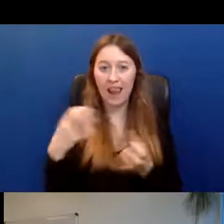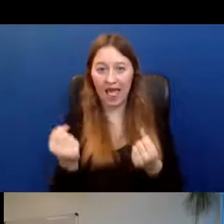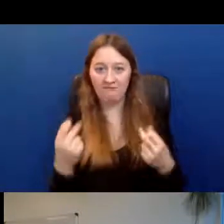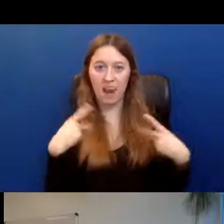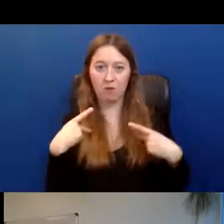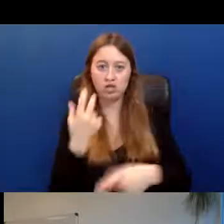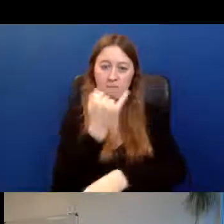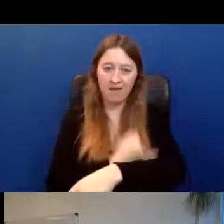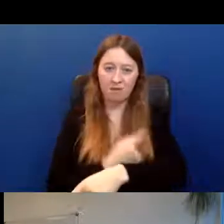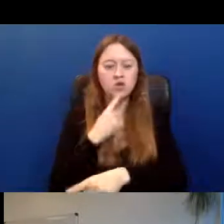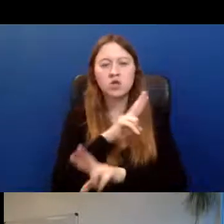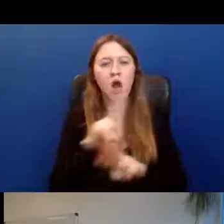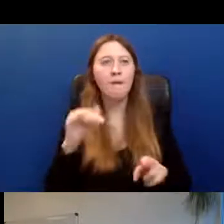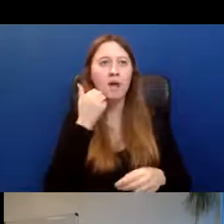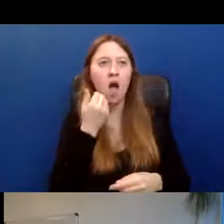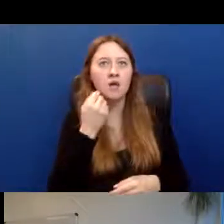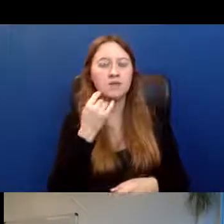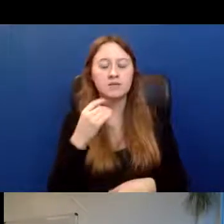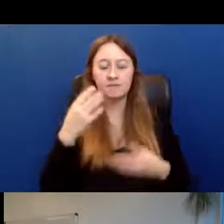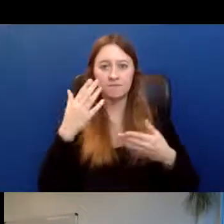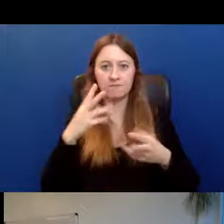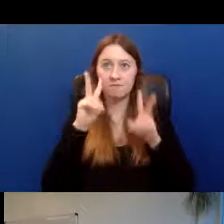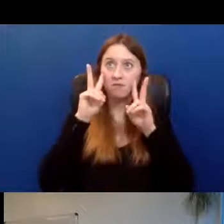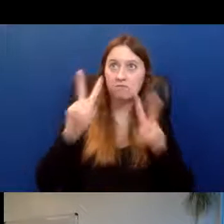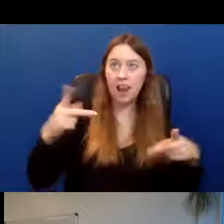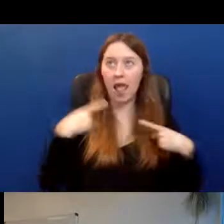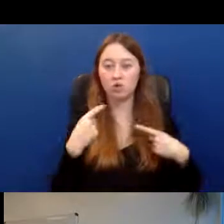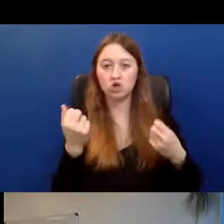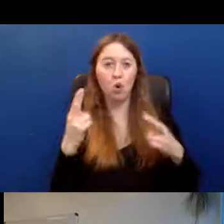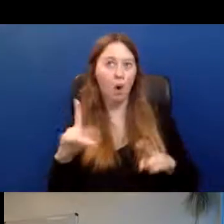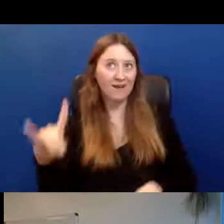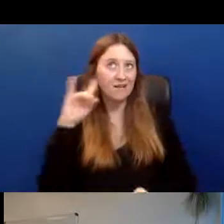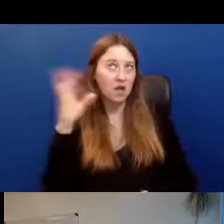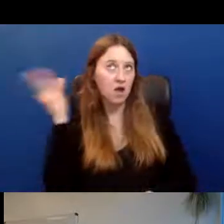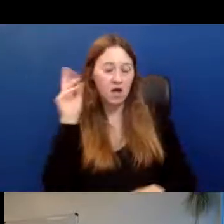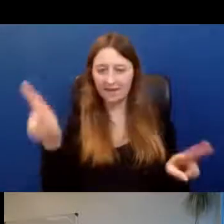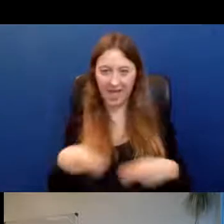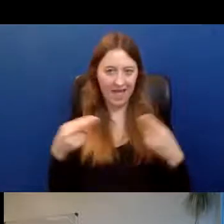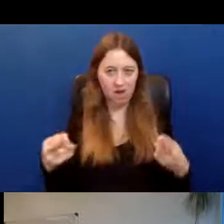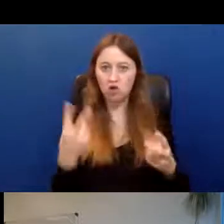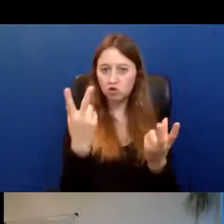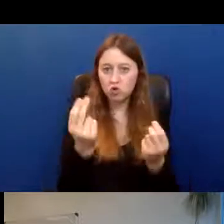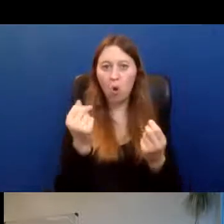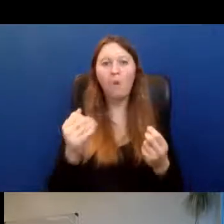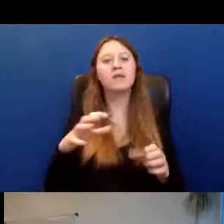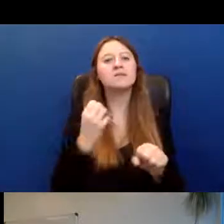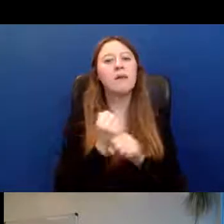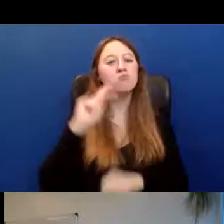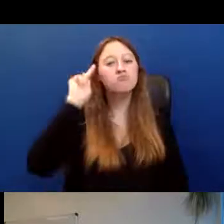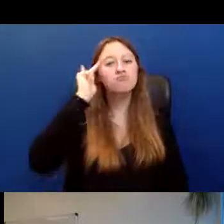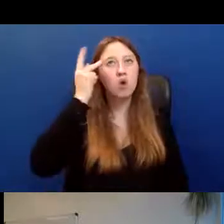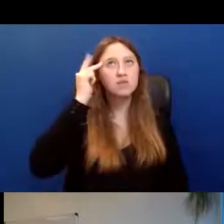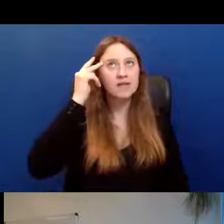hear a language, and not because they don't get exposed to language, but because they have an inherent difficulty processing and